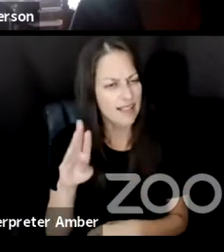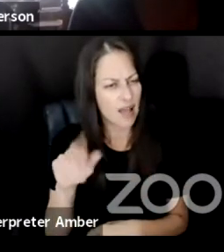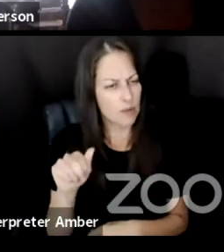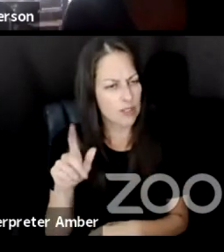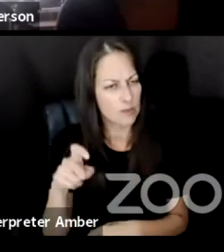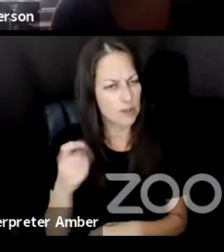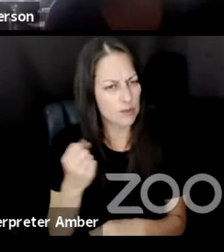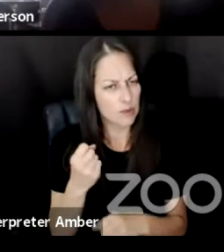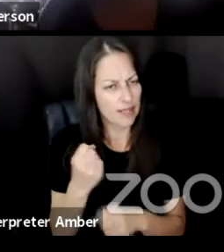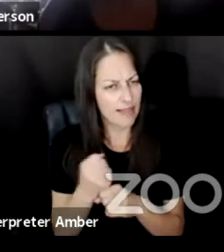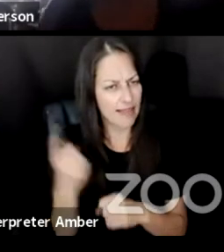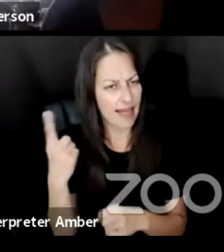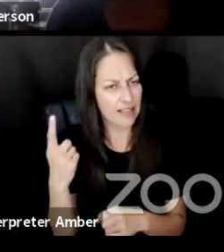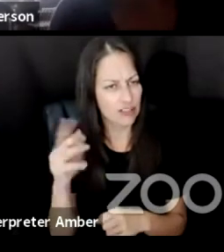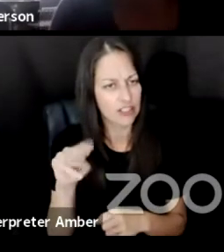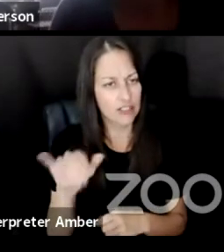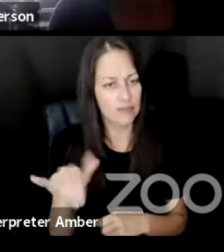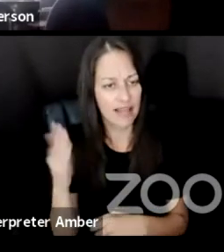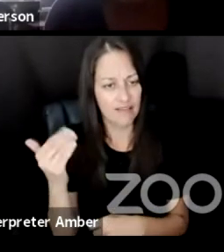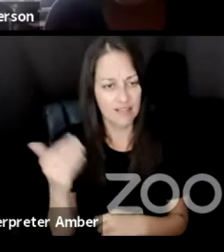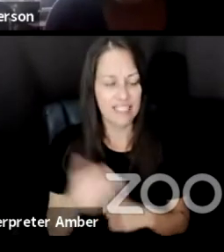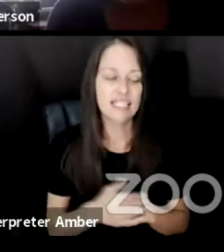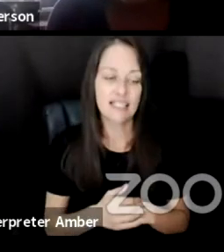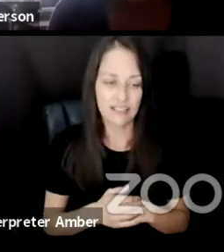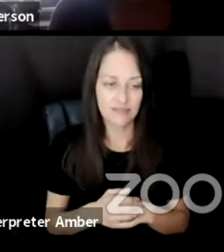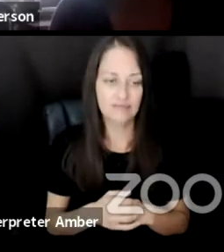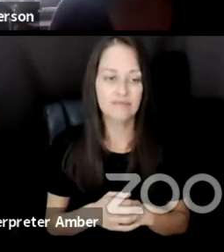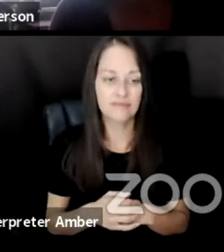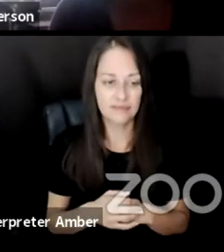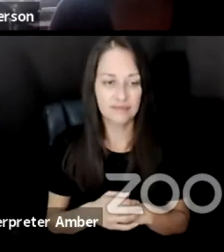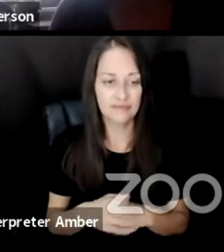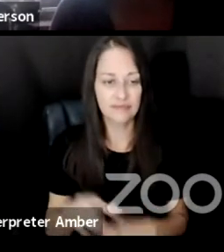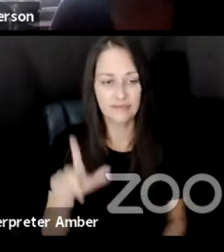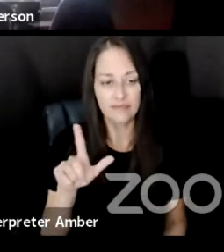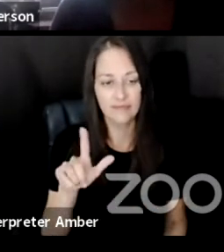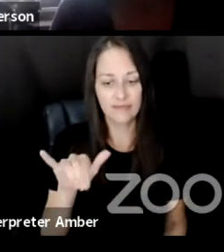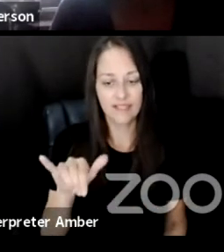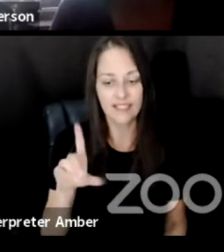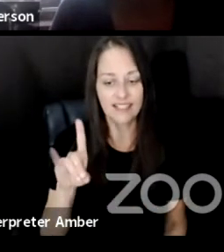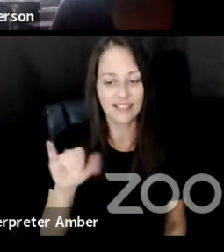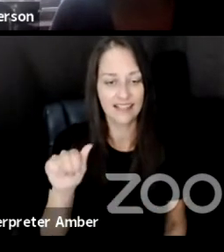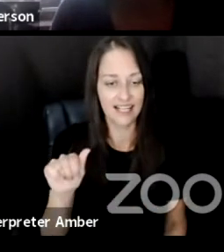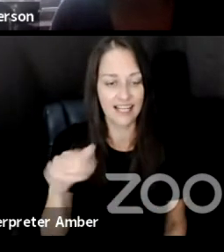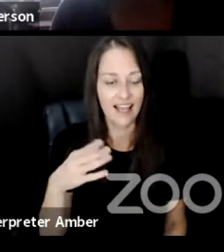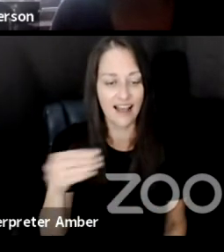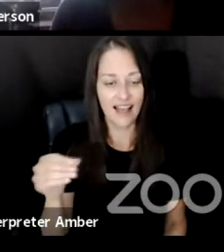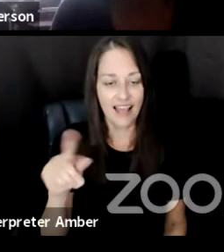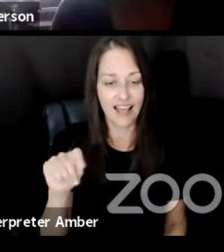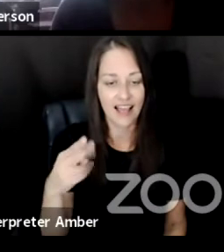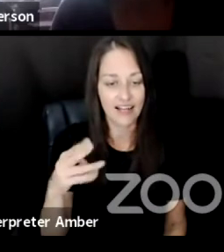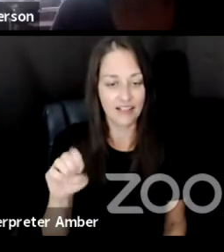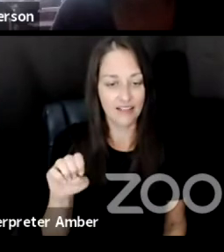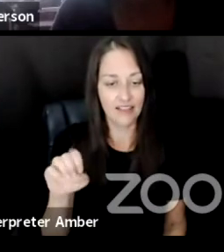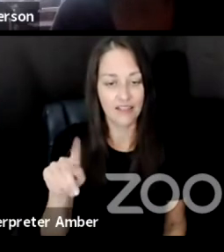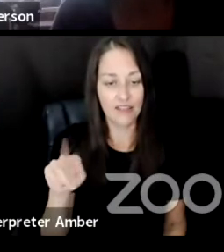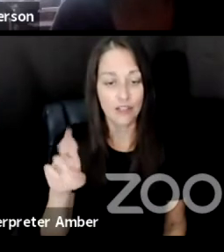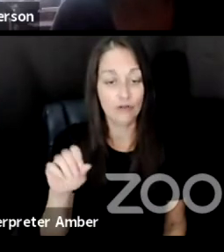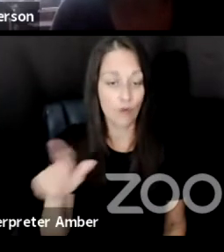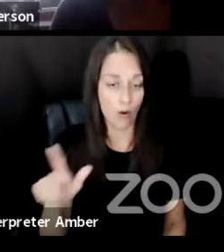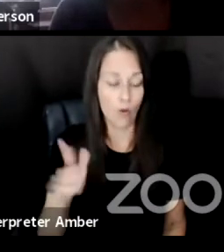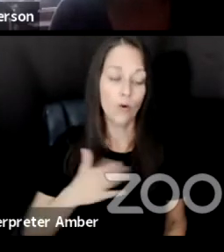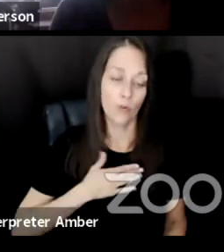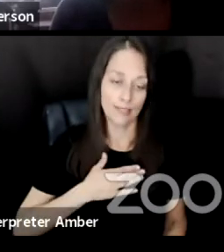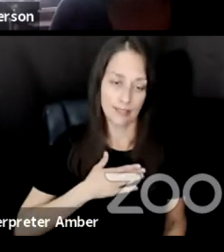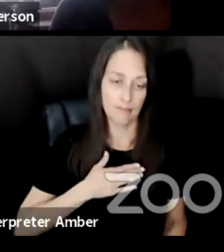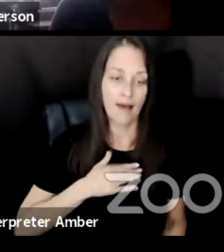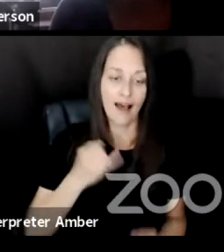May 15th? It was supposed to be. Yeah. Lydia and the Troll. It was supposed to be at the Rep. It was my last one because I was supposed to